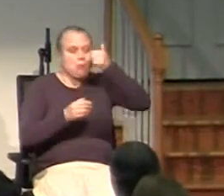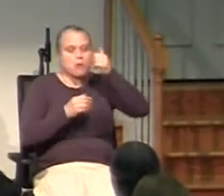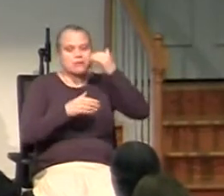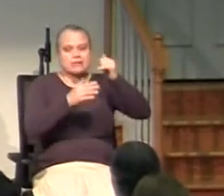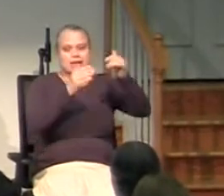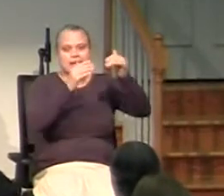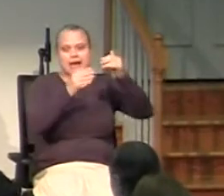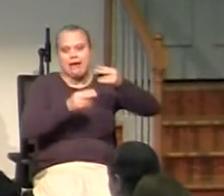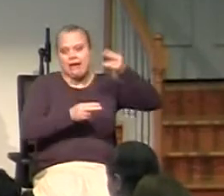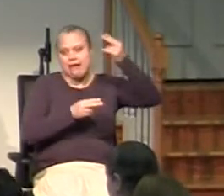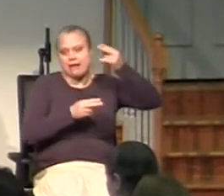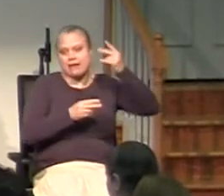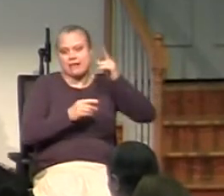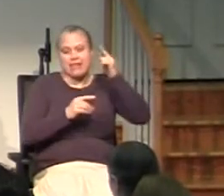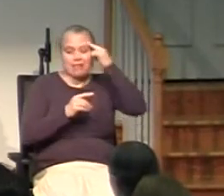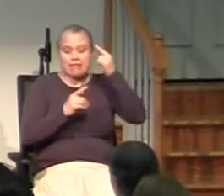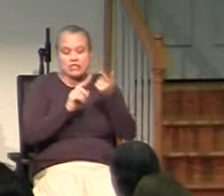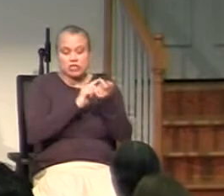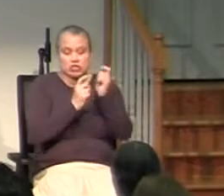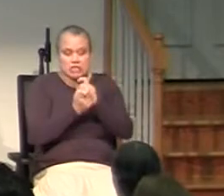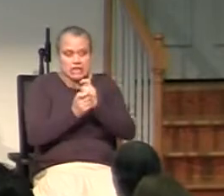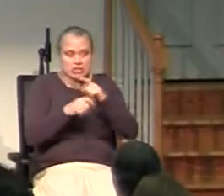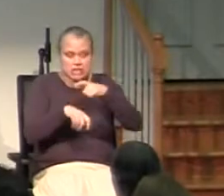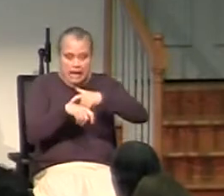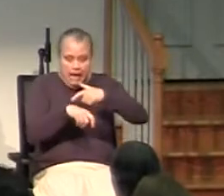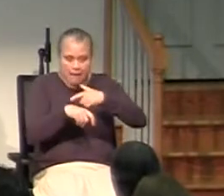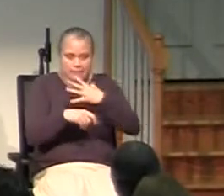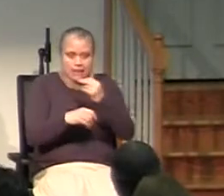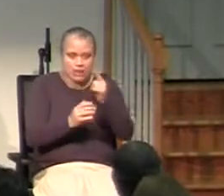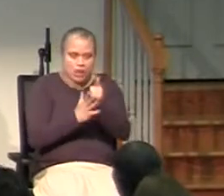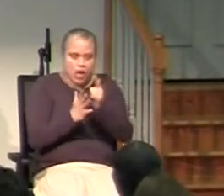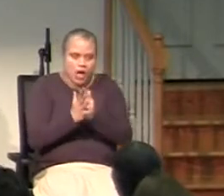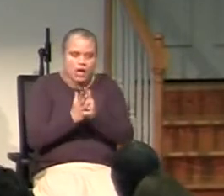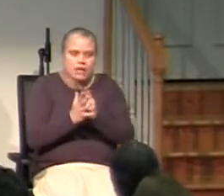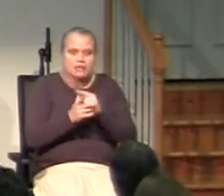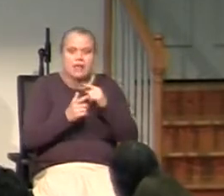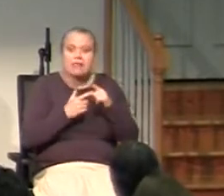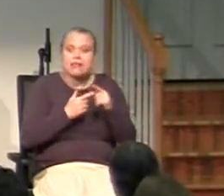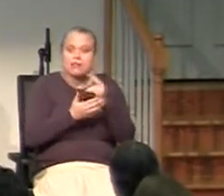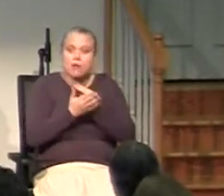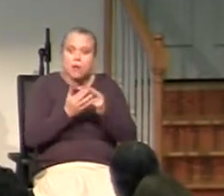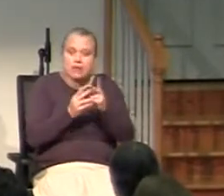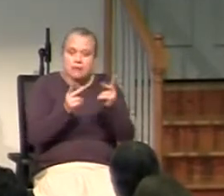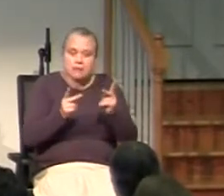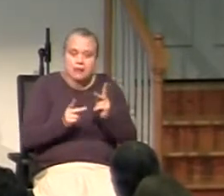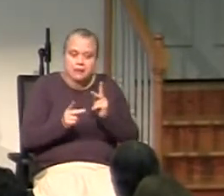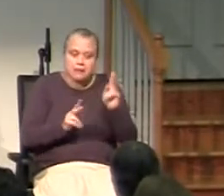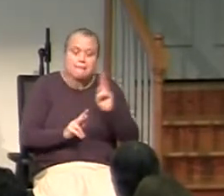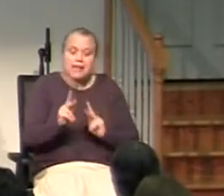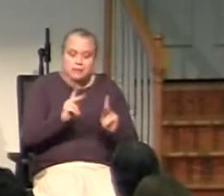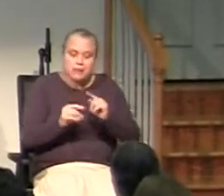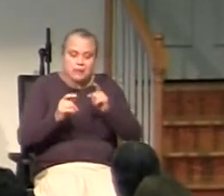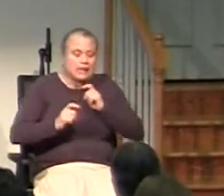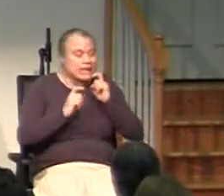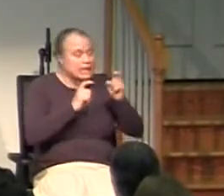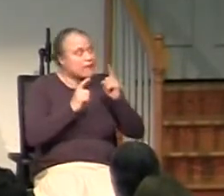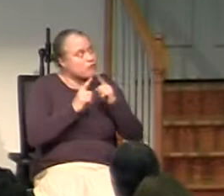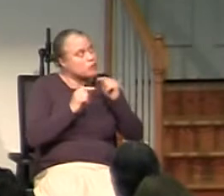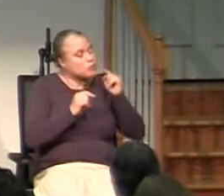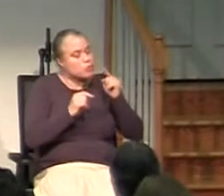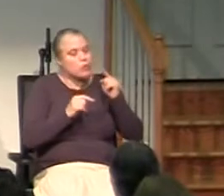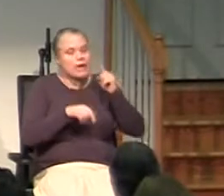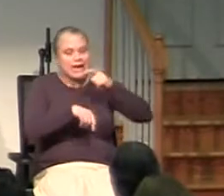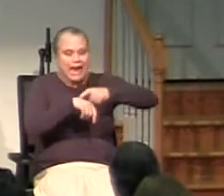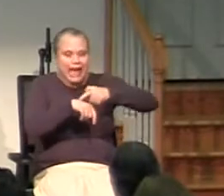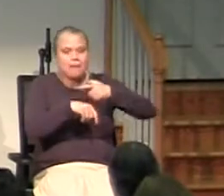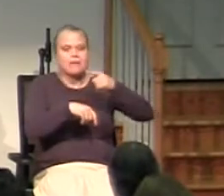Most High, shall intend to change times and law. Then the saints shall be given into his hand for a time, times, and half a